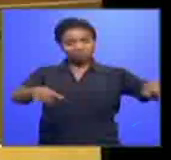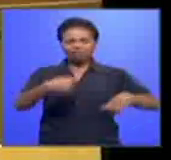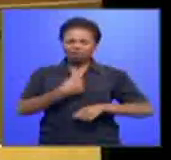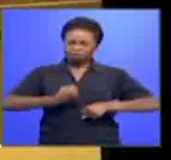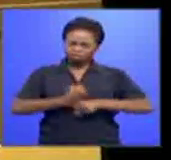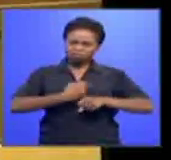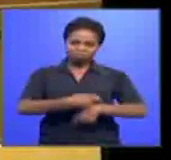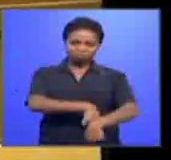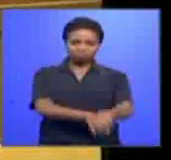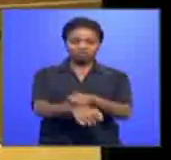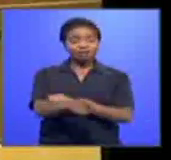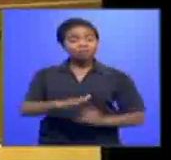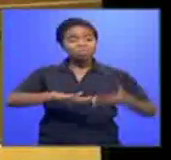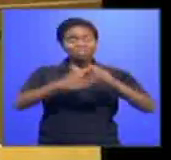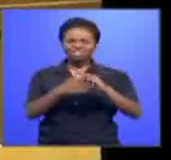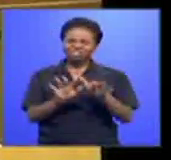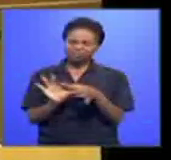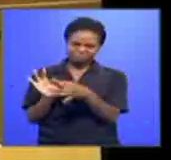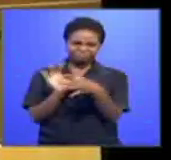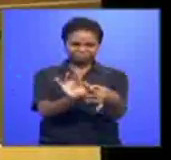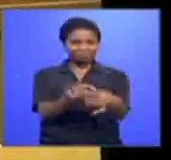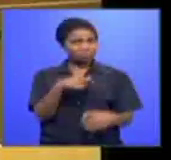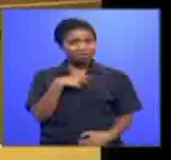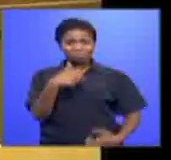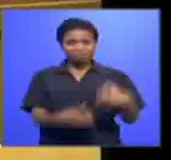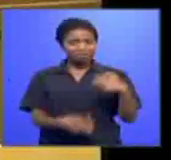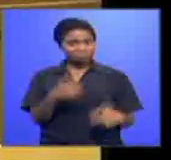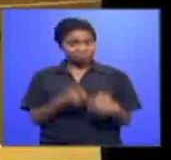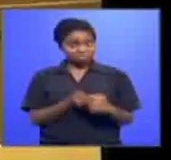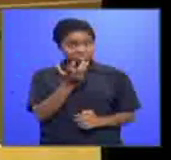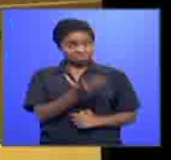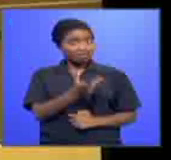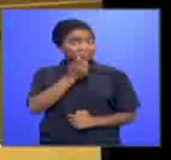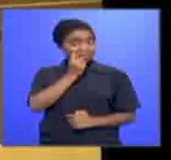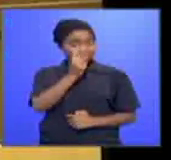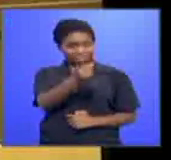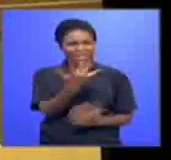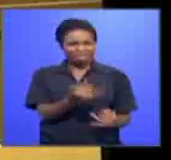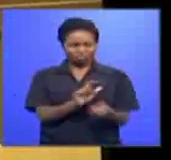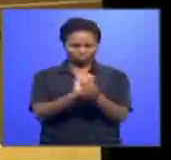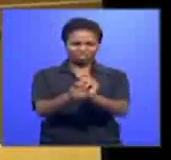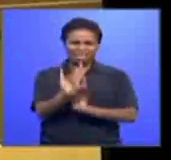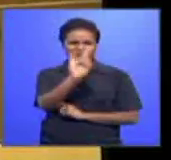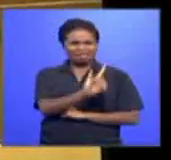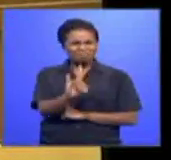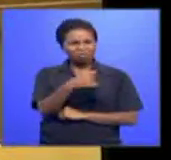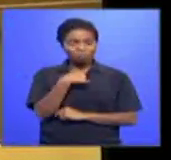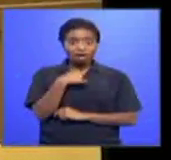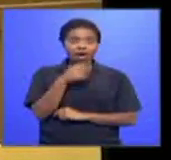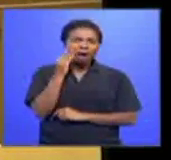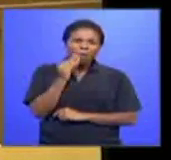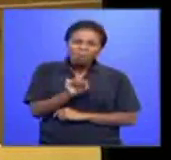sisebenze sonke, silwe nalenkinga esibhekene nayo yabantu